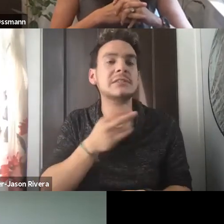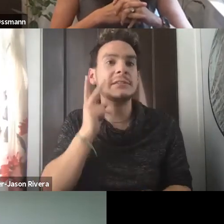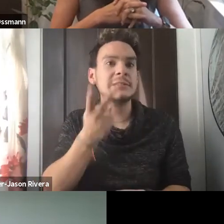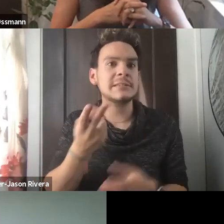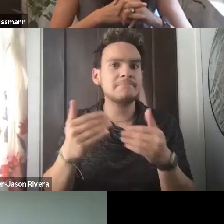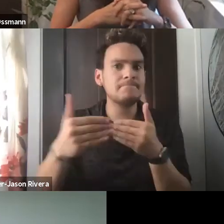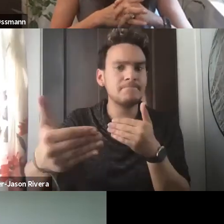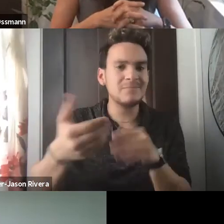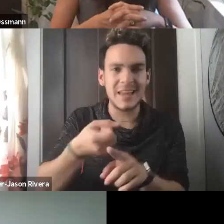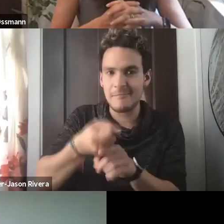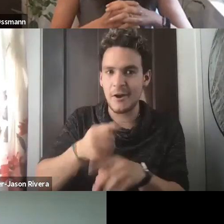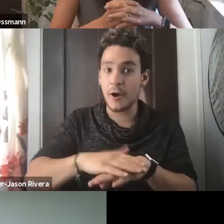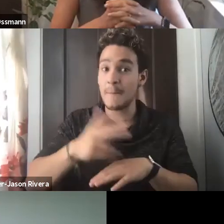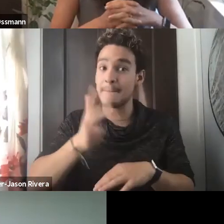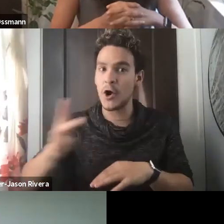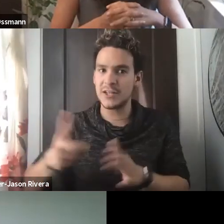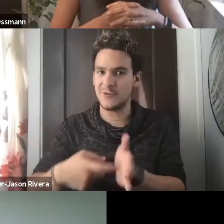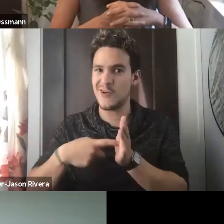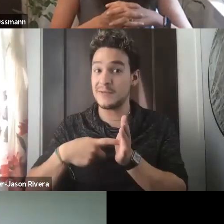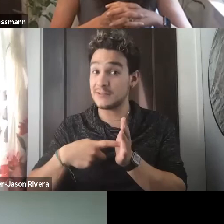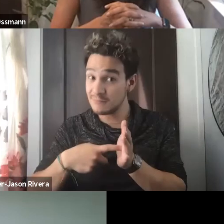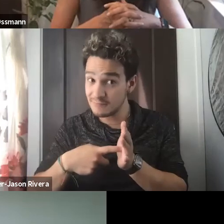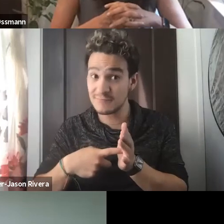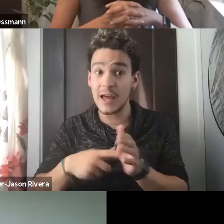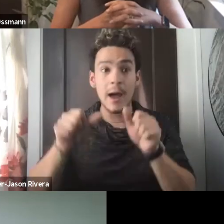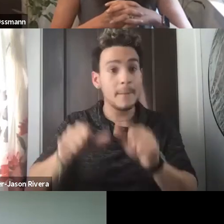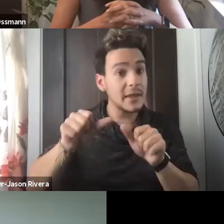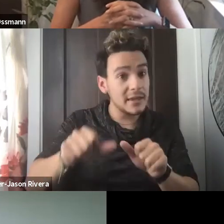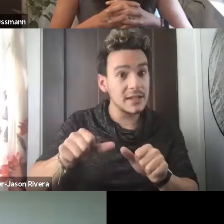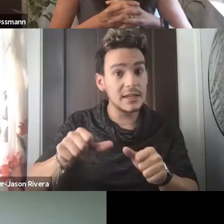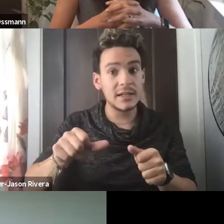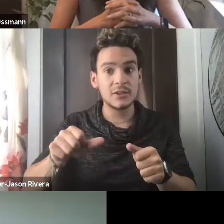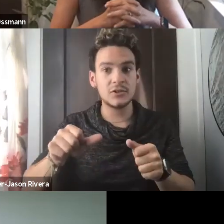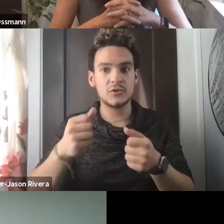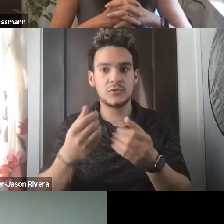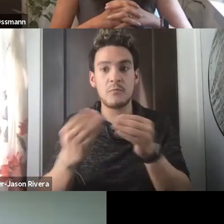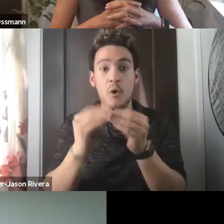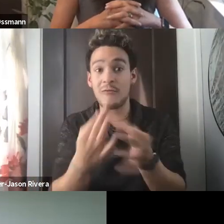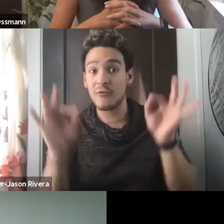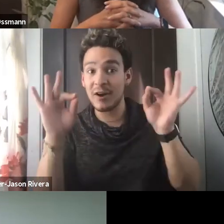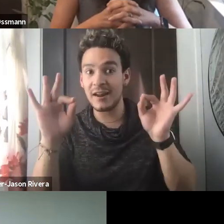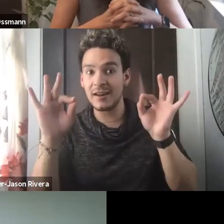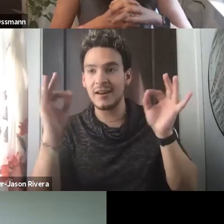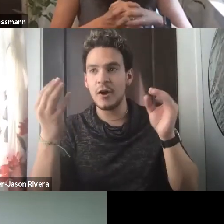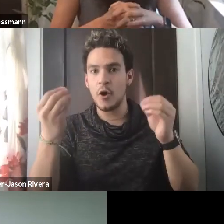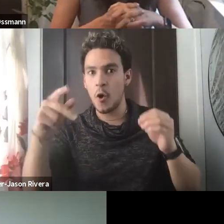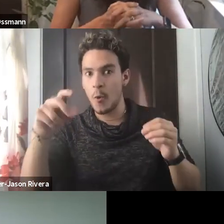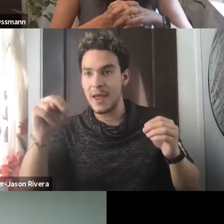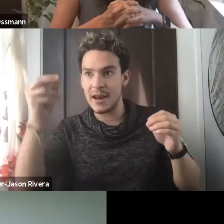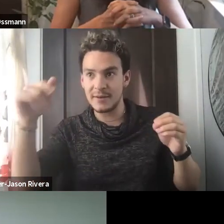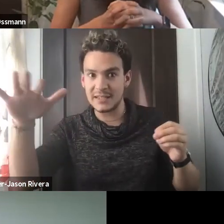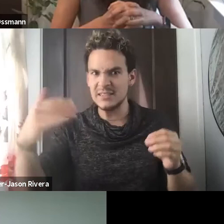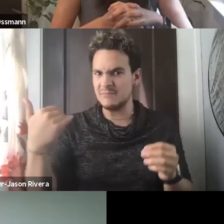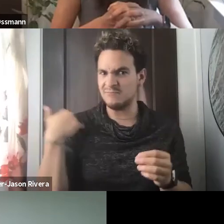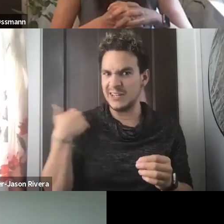any impact on parking requirements, and if there's any ability to free up open space that previously